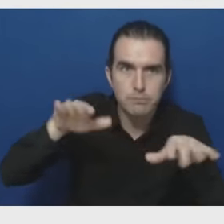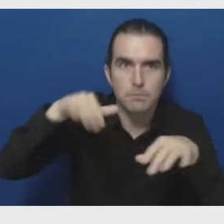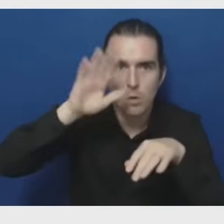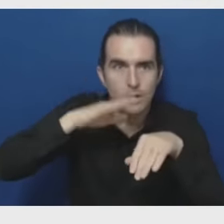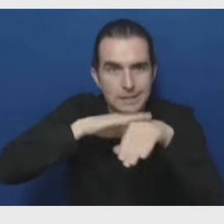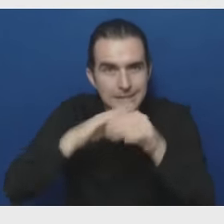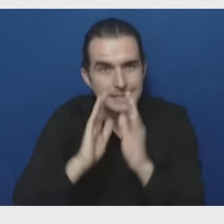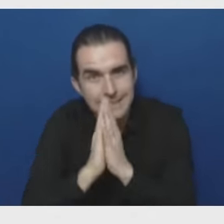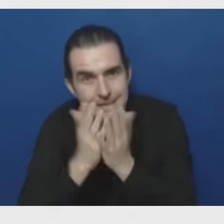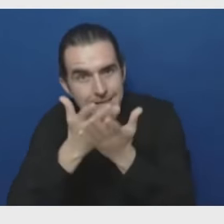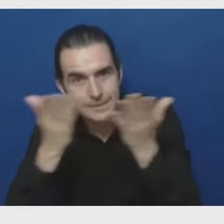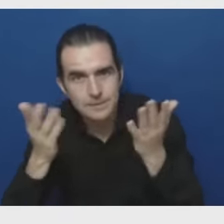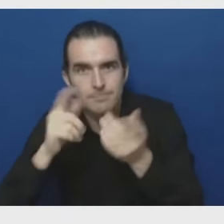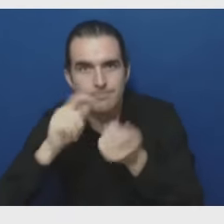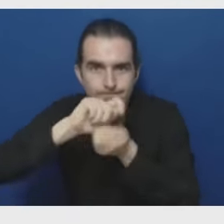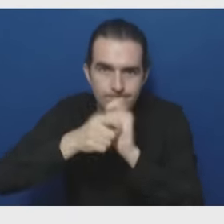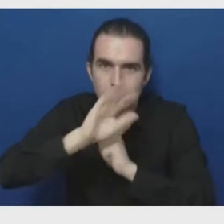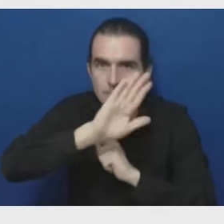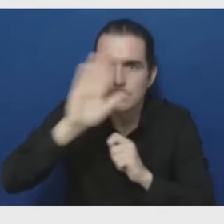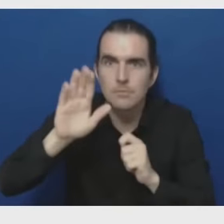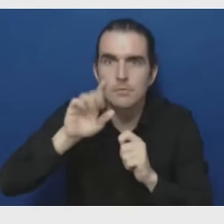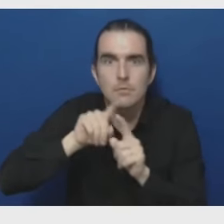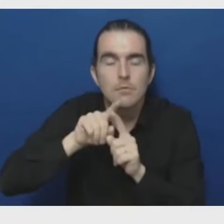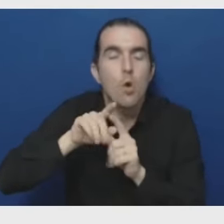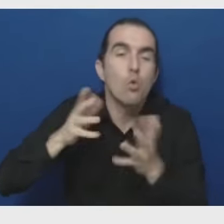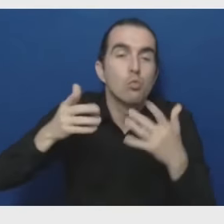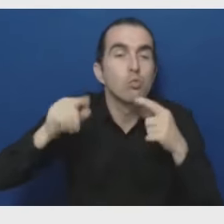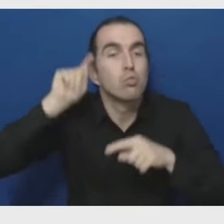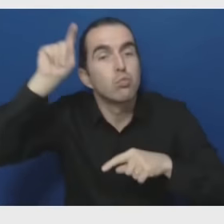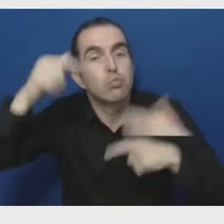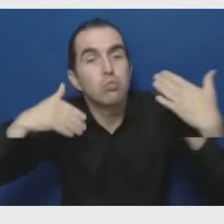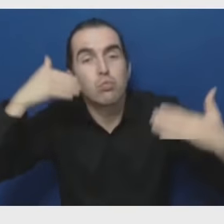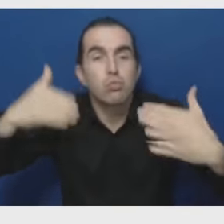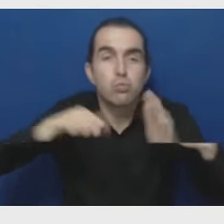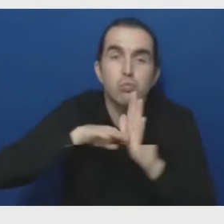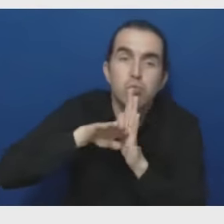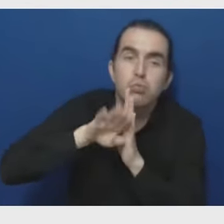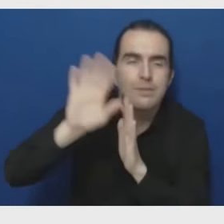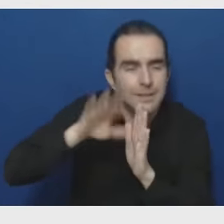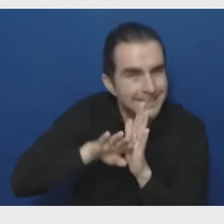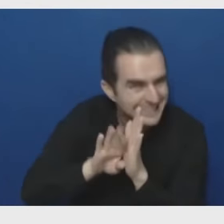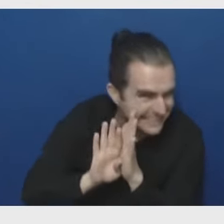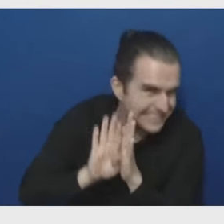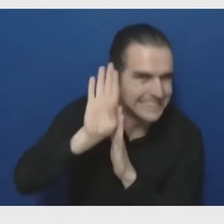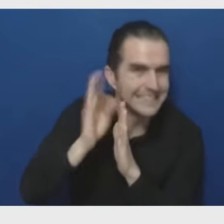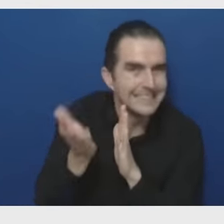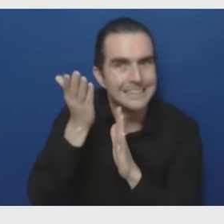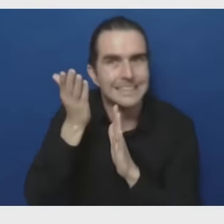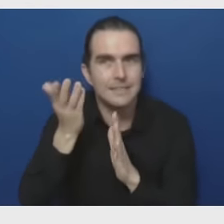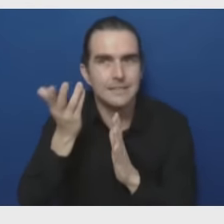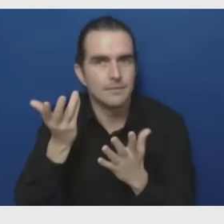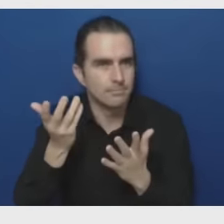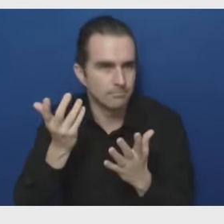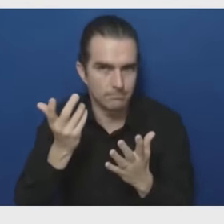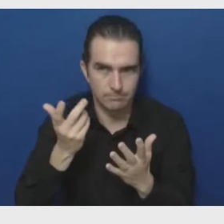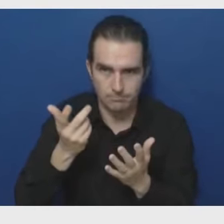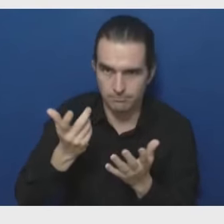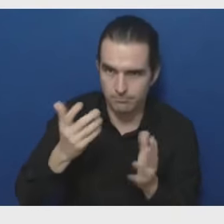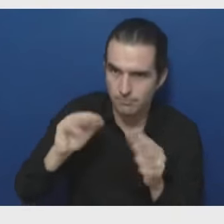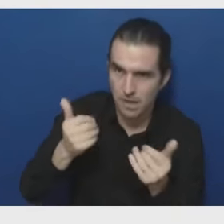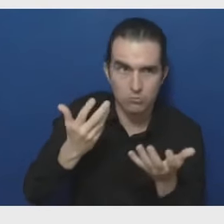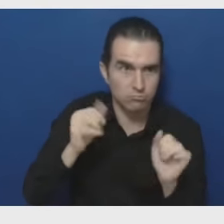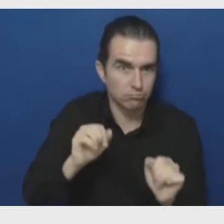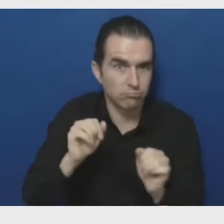our moral duty. This is not just a moral duty. This is really about humanity and their rights